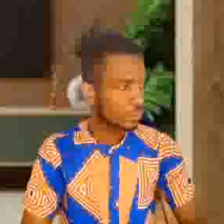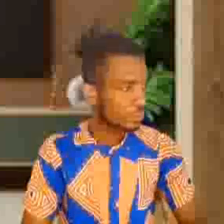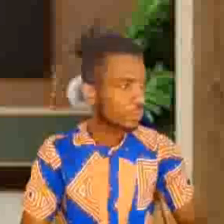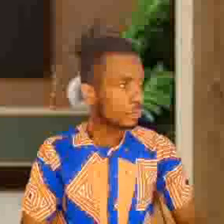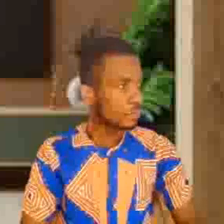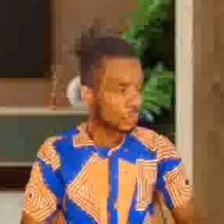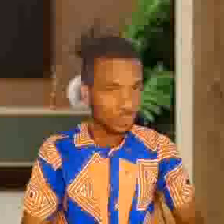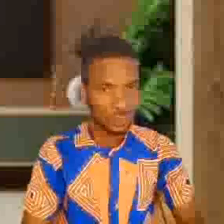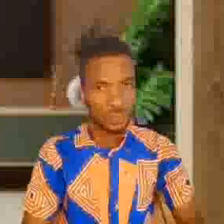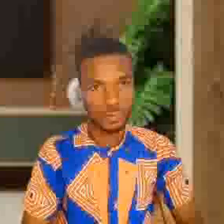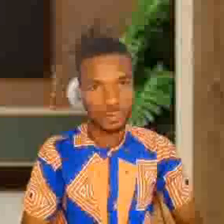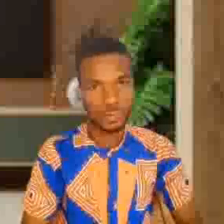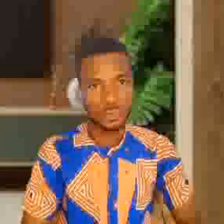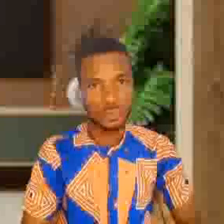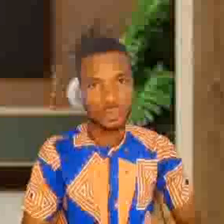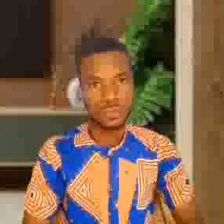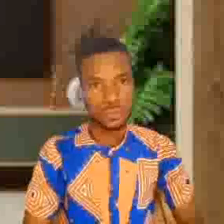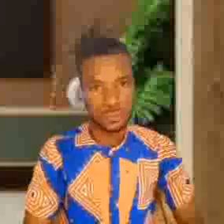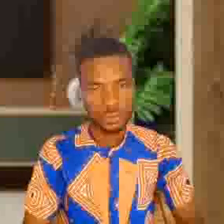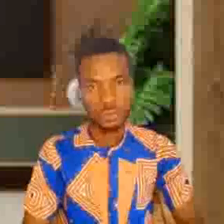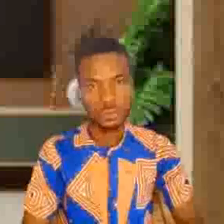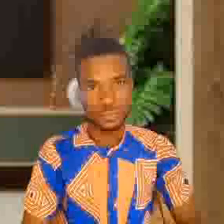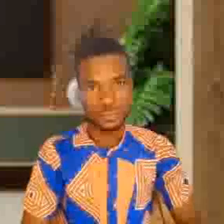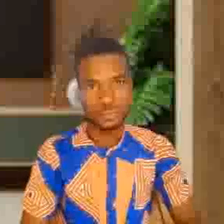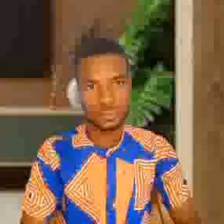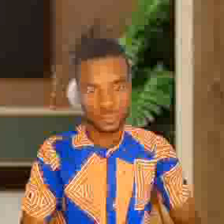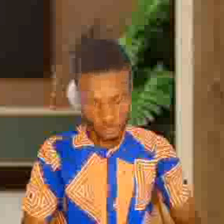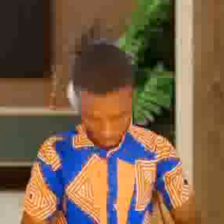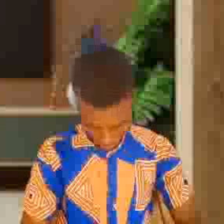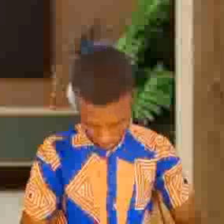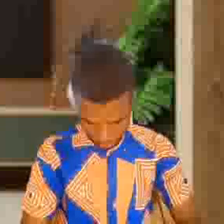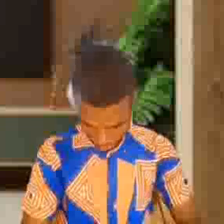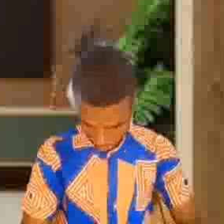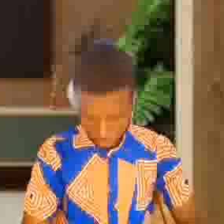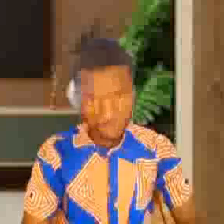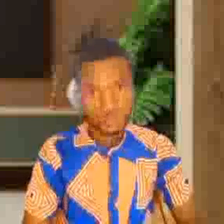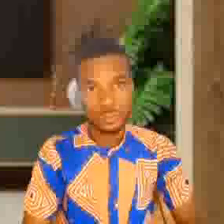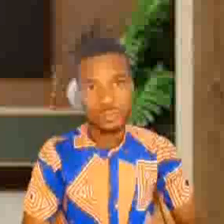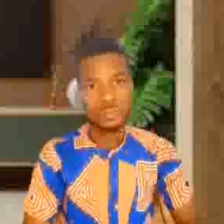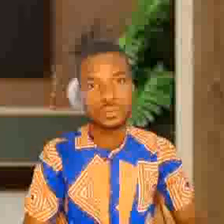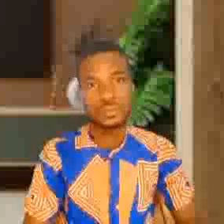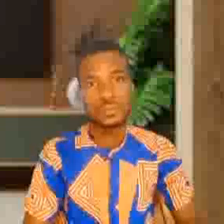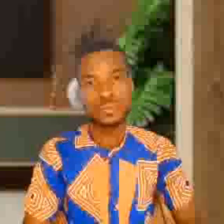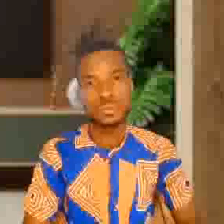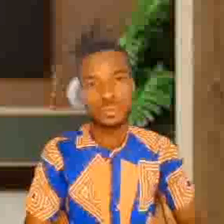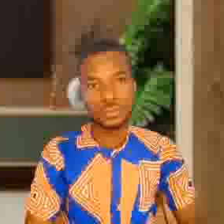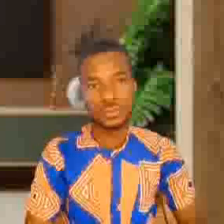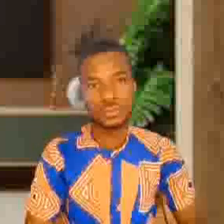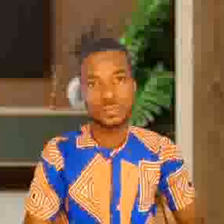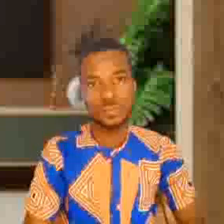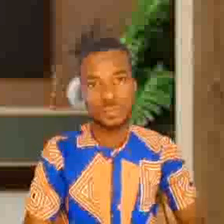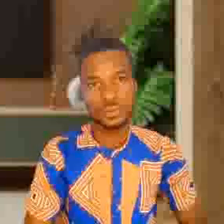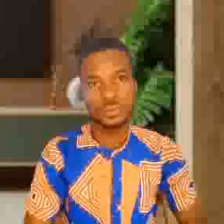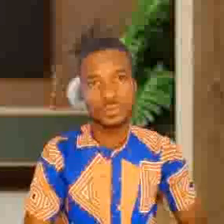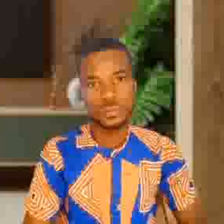guidance previously. Now, my emphasis this evening is to critically look at